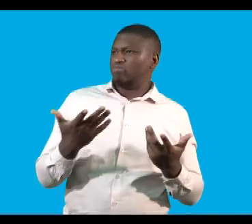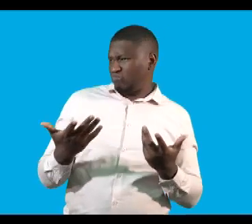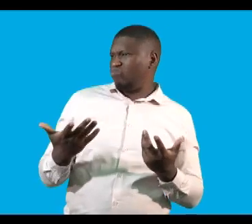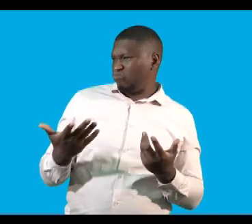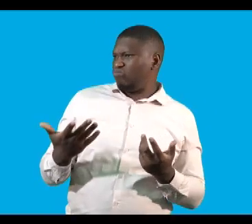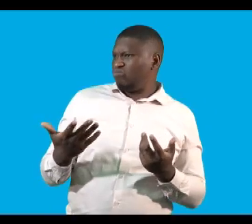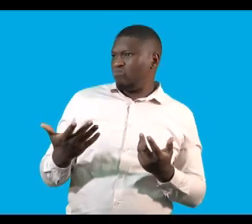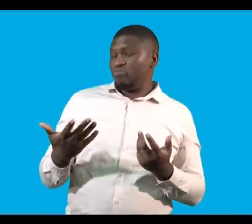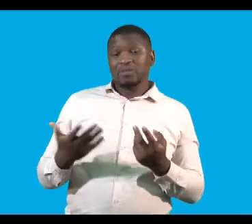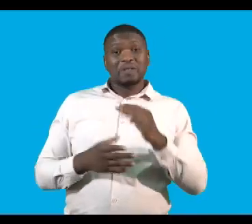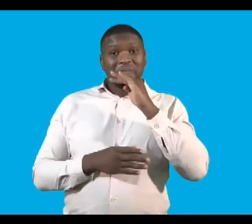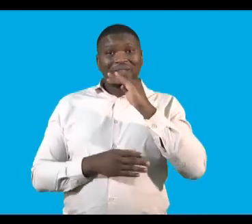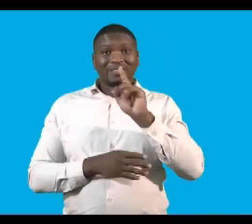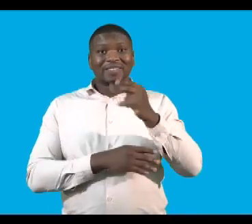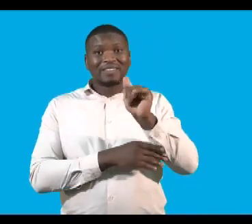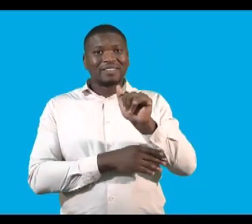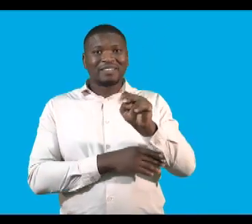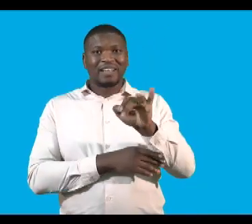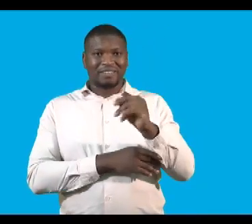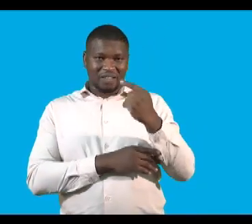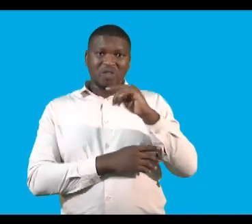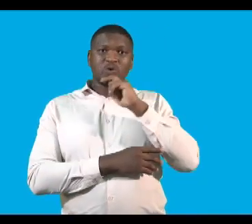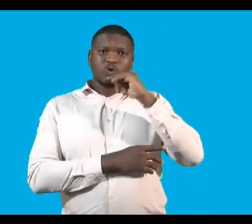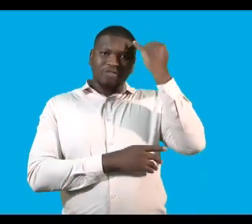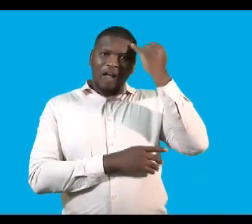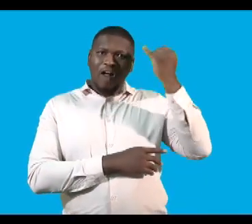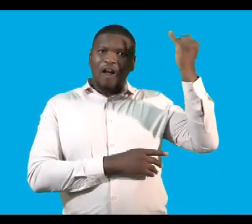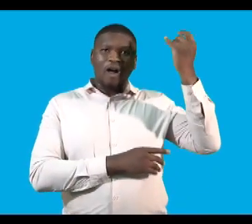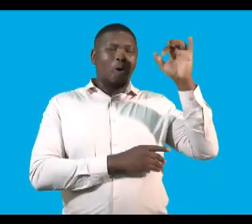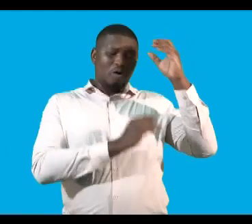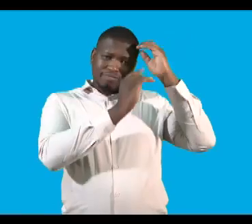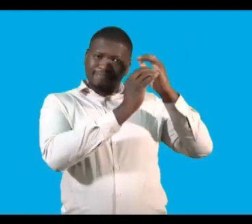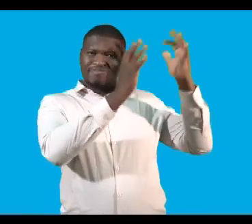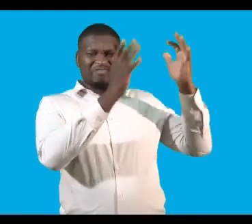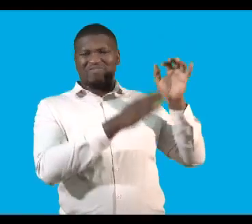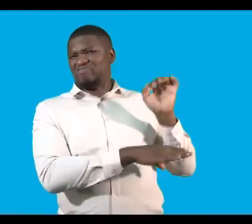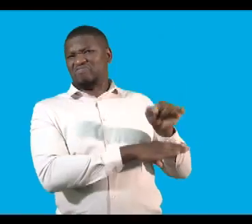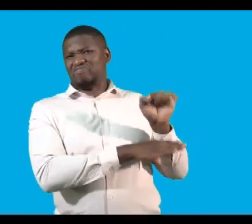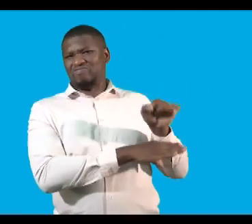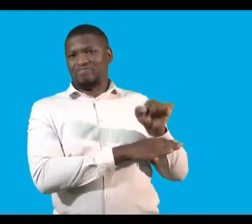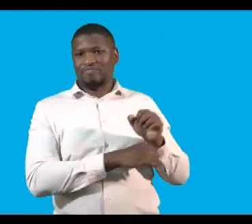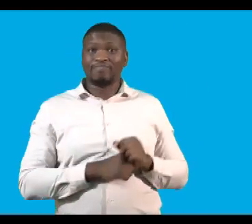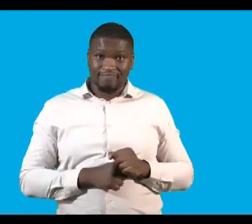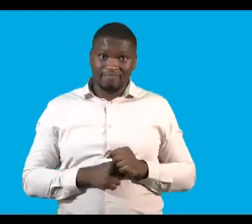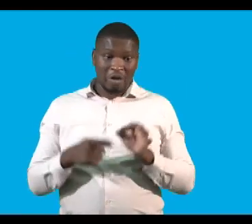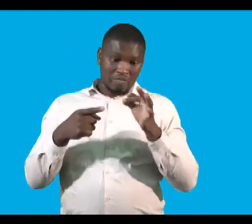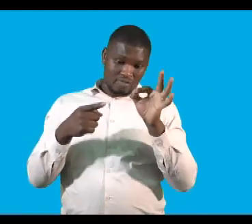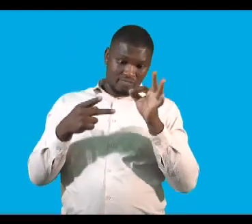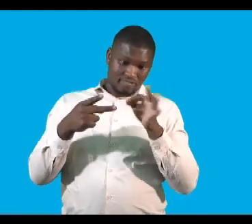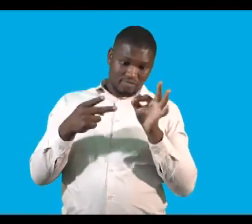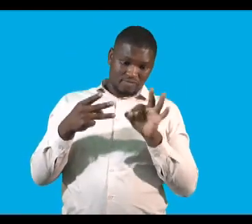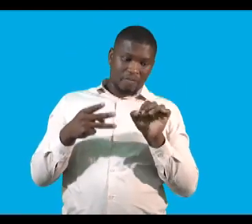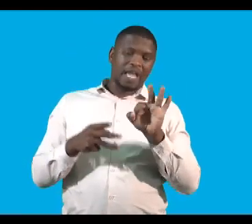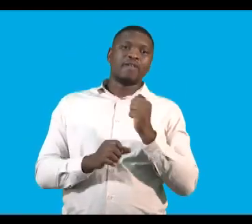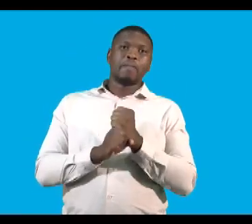oblivious to the power of the imagination, preferring the conditioning of the entertainment app. So 3 marks only if a